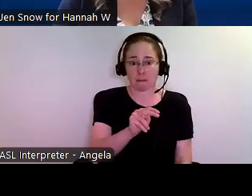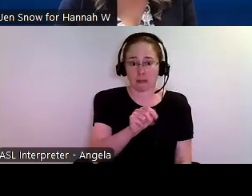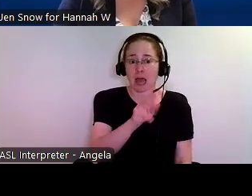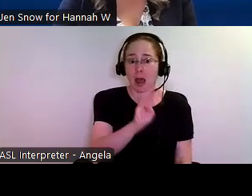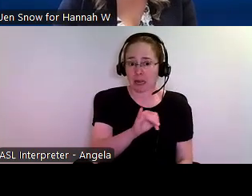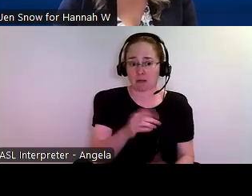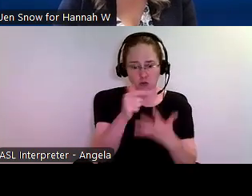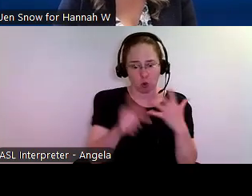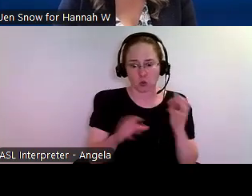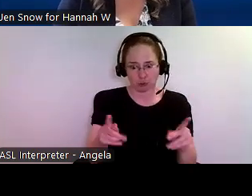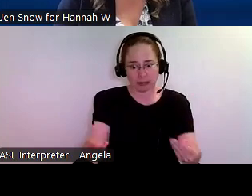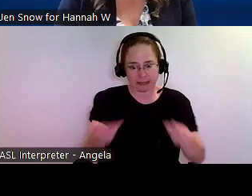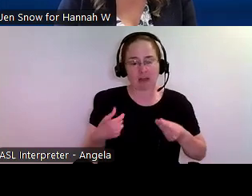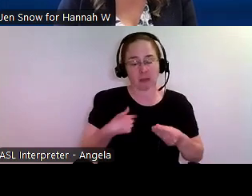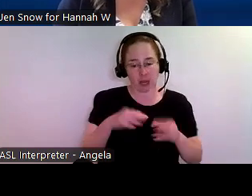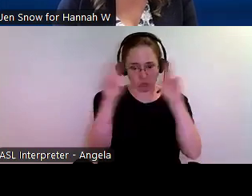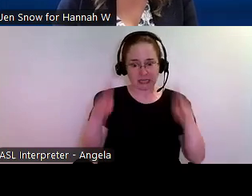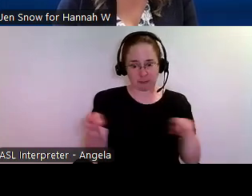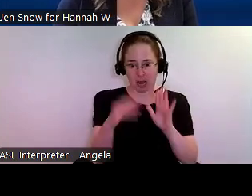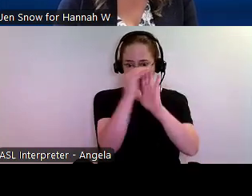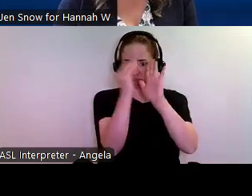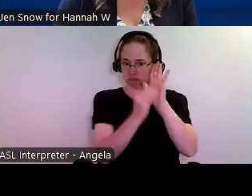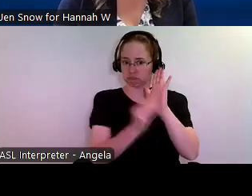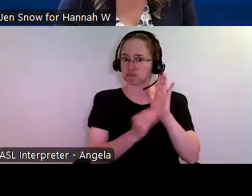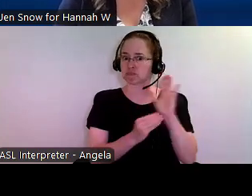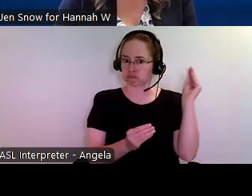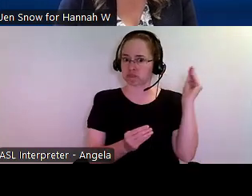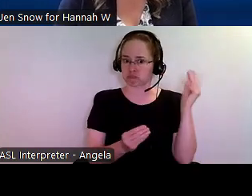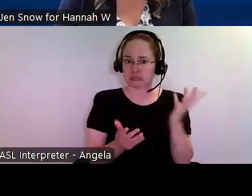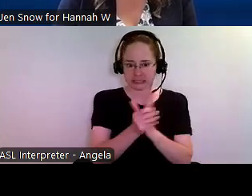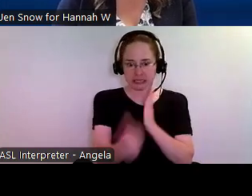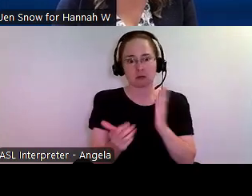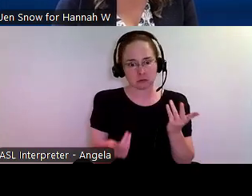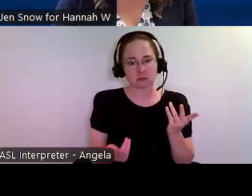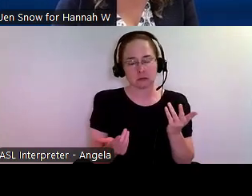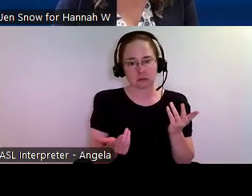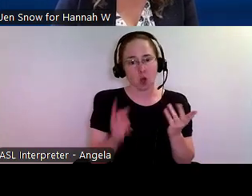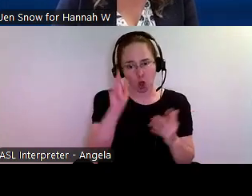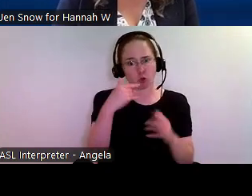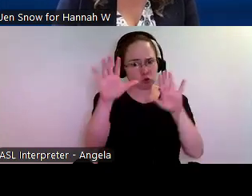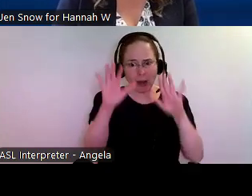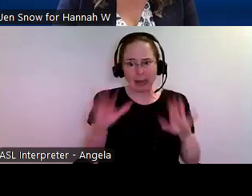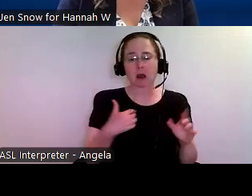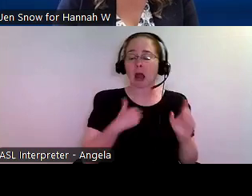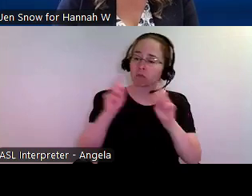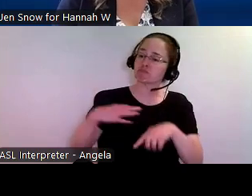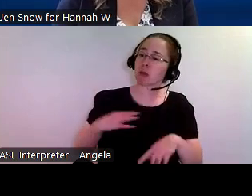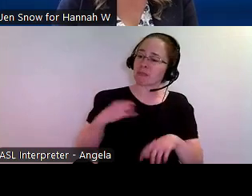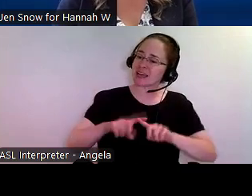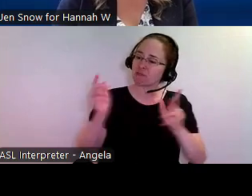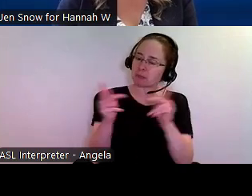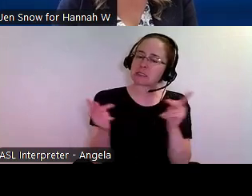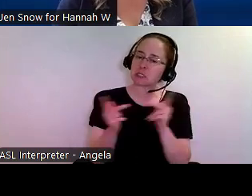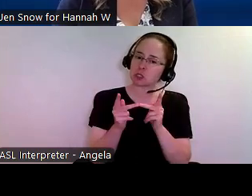those opportunities gave me resume building skills that actually looked great. So when I went to apply for a different